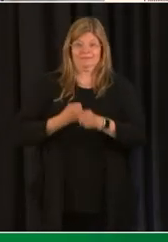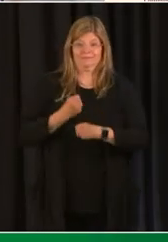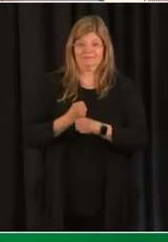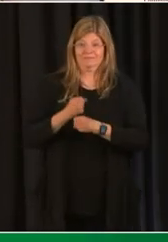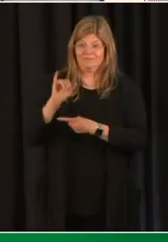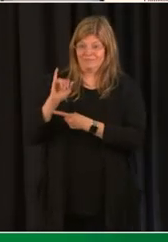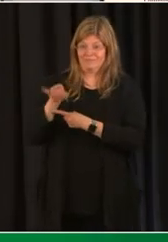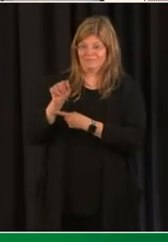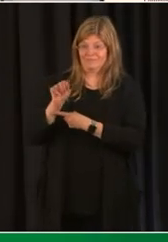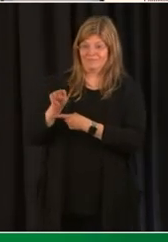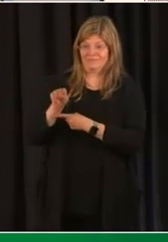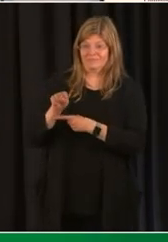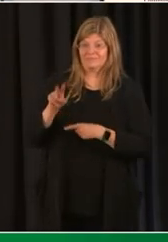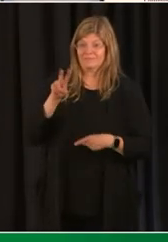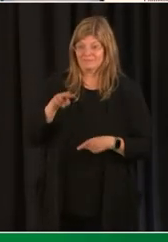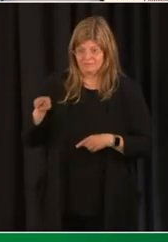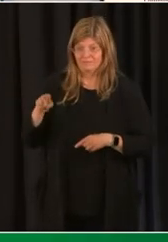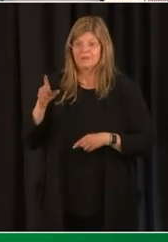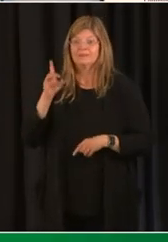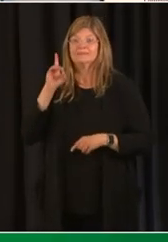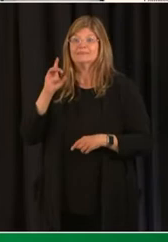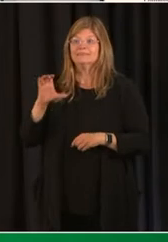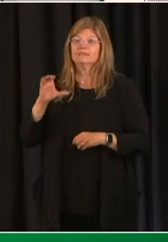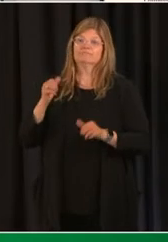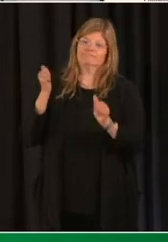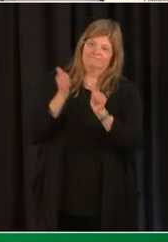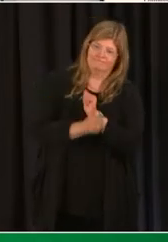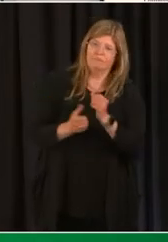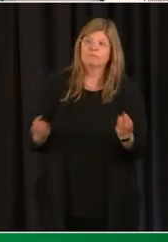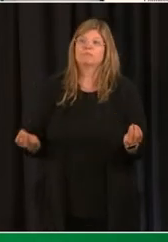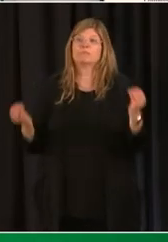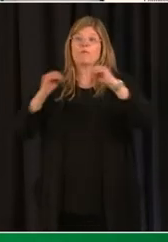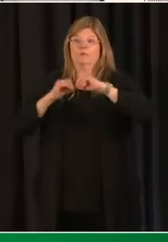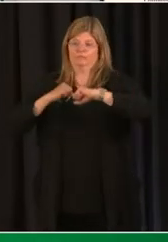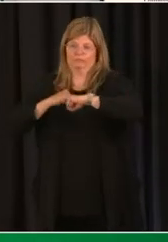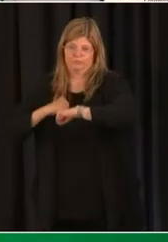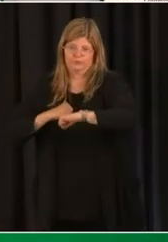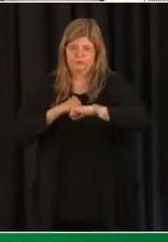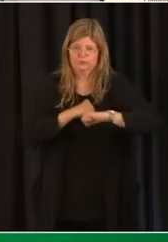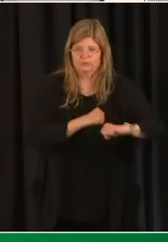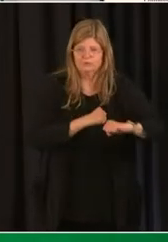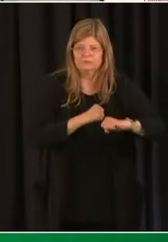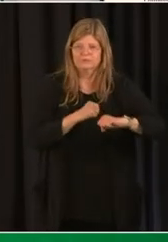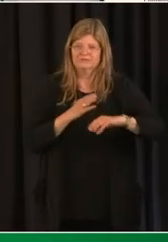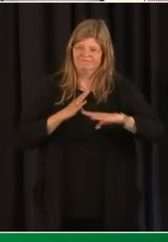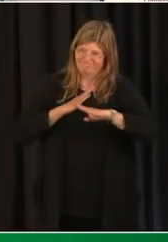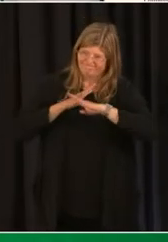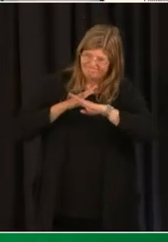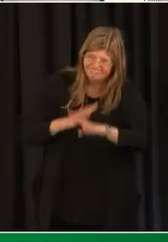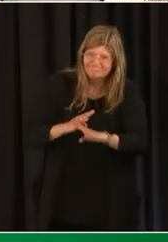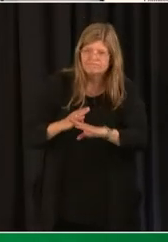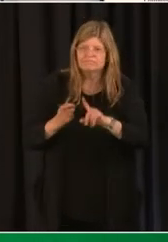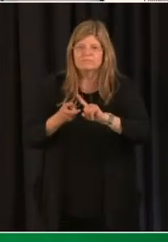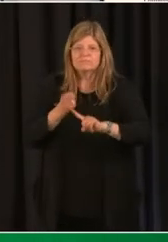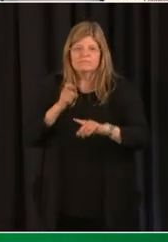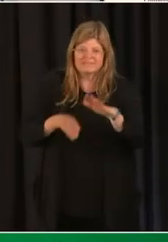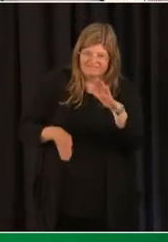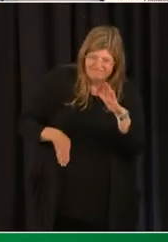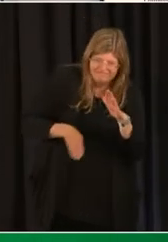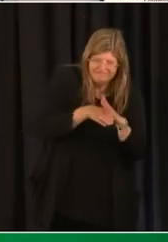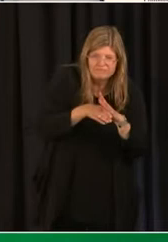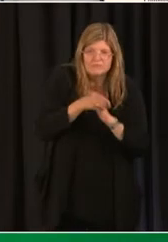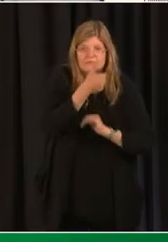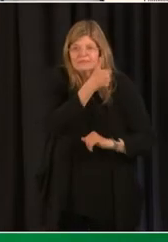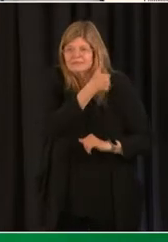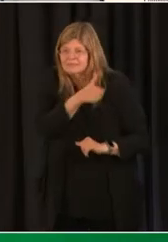tenant protections, including prohibiting the eviction proceedings for any reason